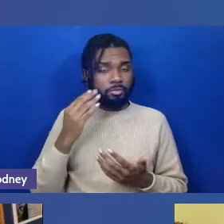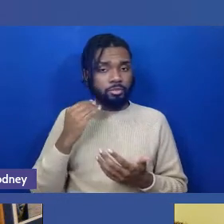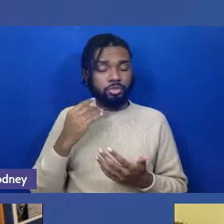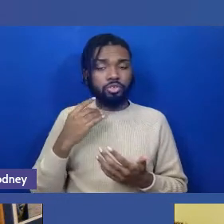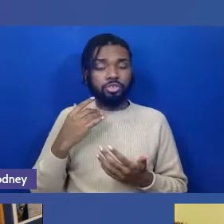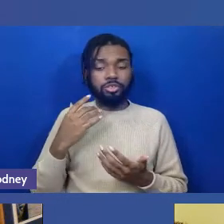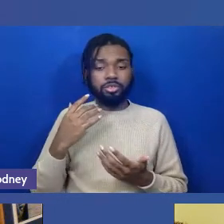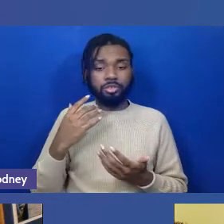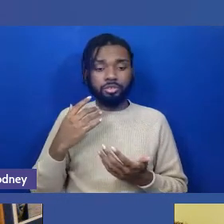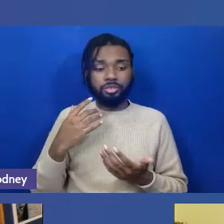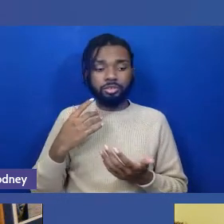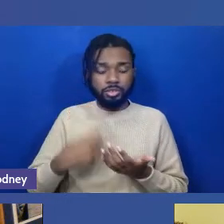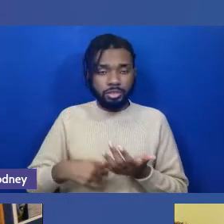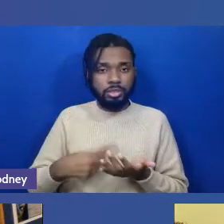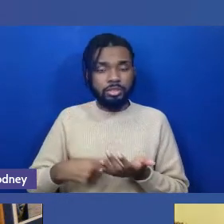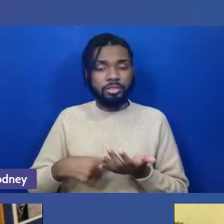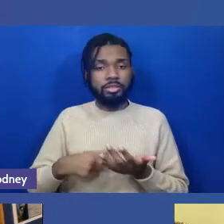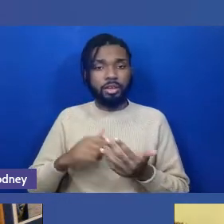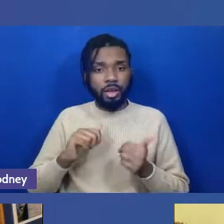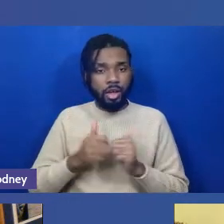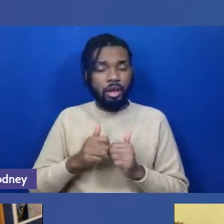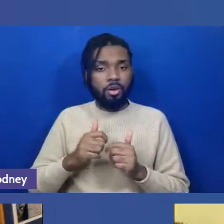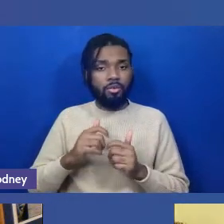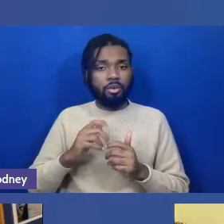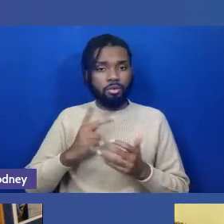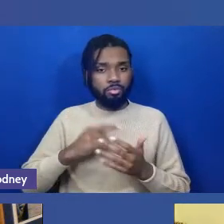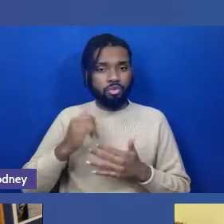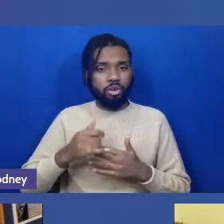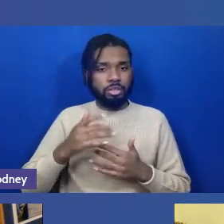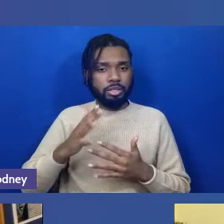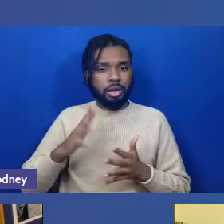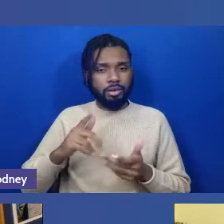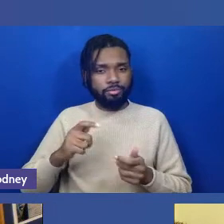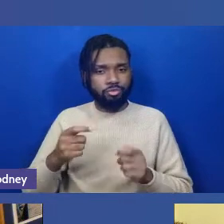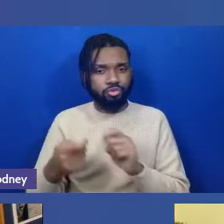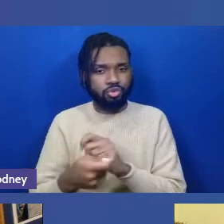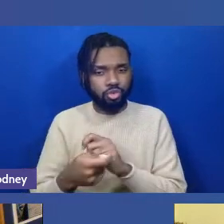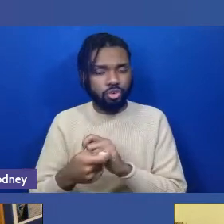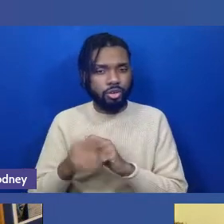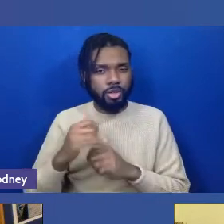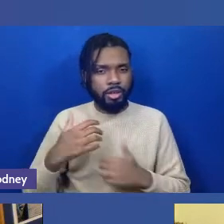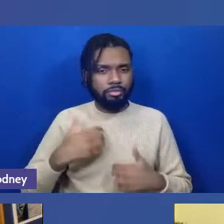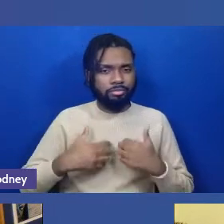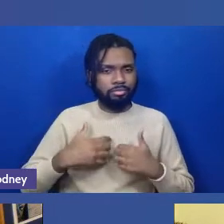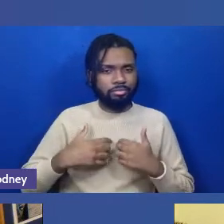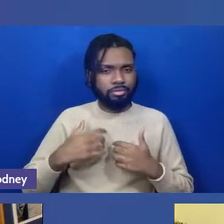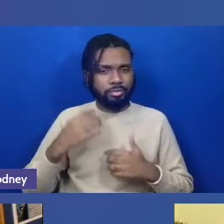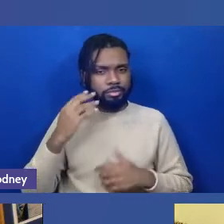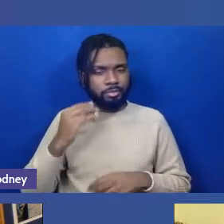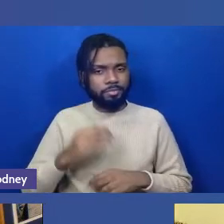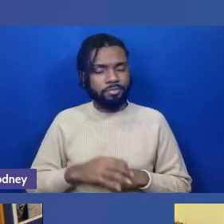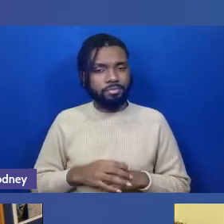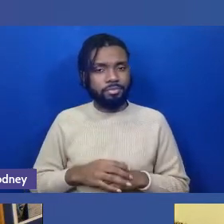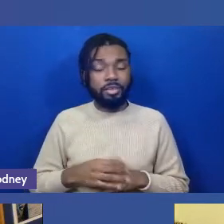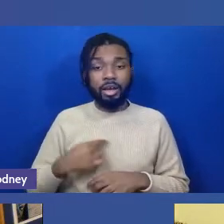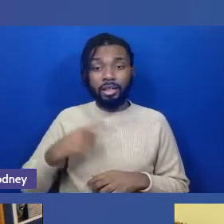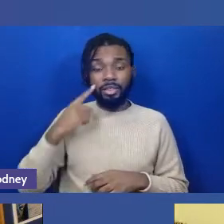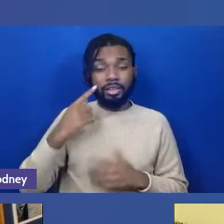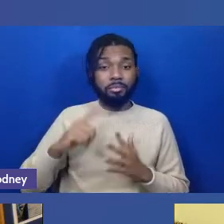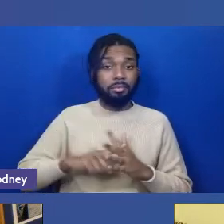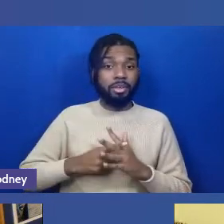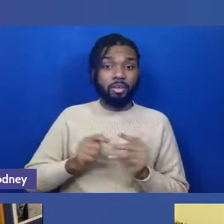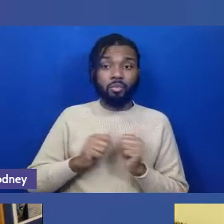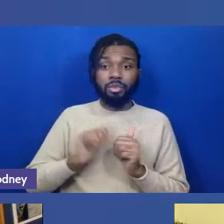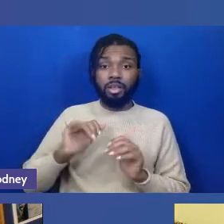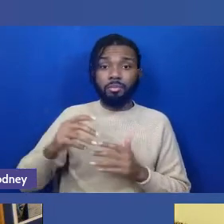has turned. You know, and I think from the very beginning, they're, you know, part of that pitch process and where